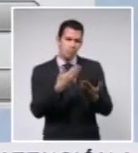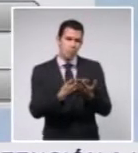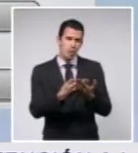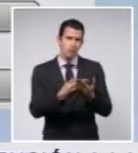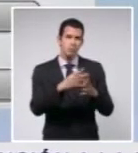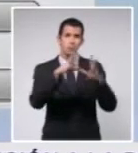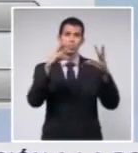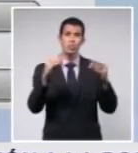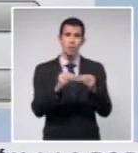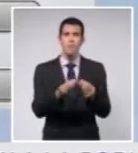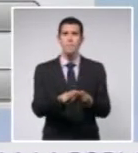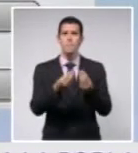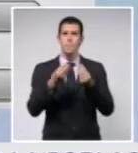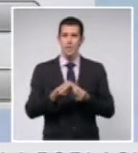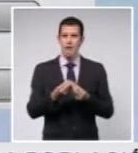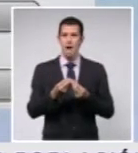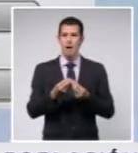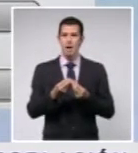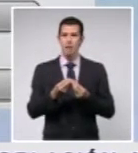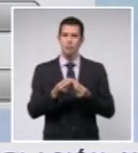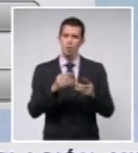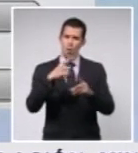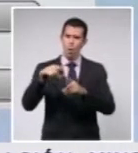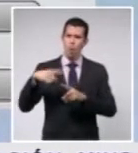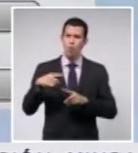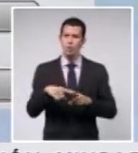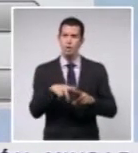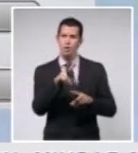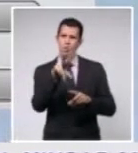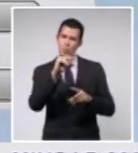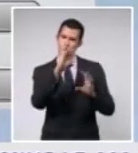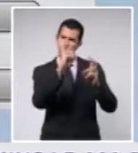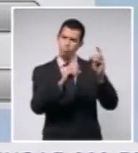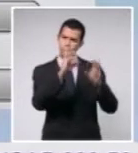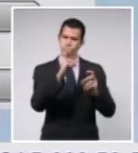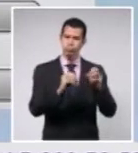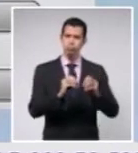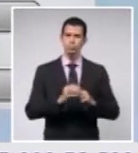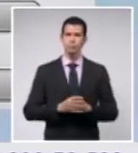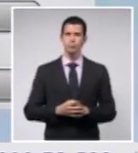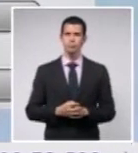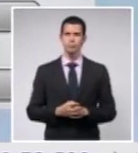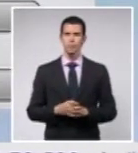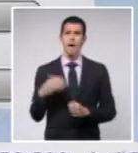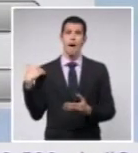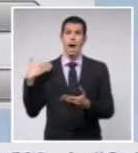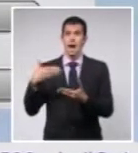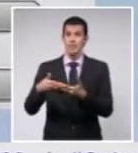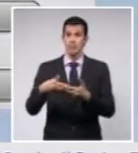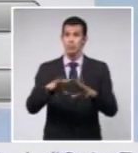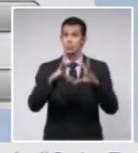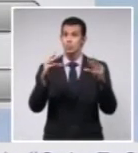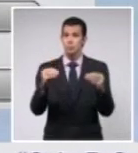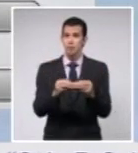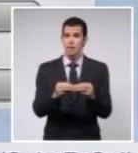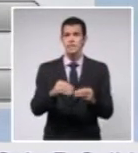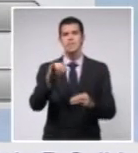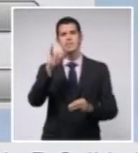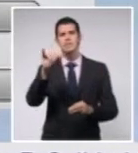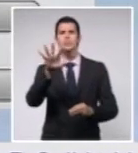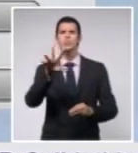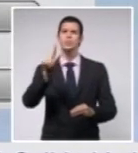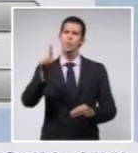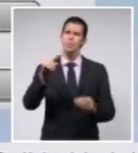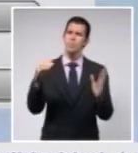7,334 samples processed, 36 tested positive for COVID-19. That's